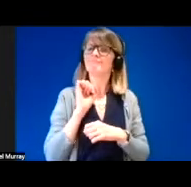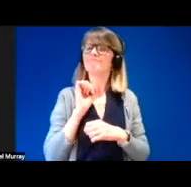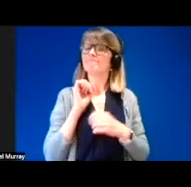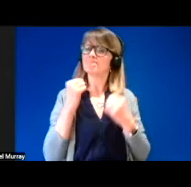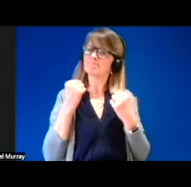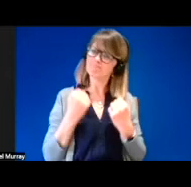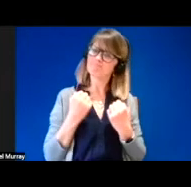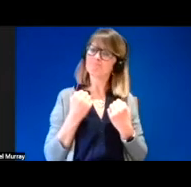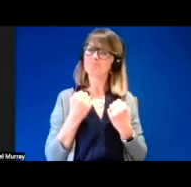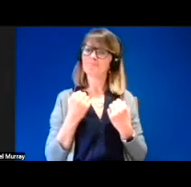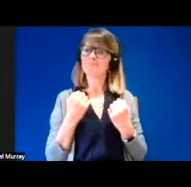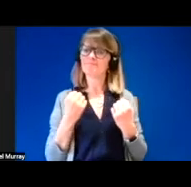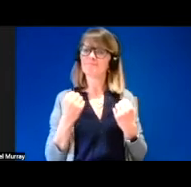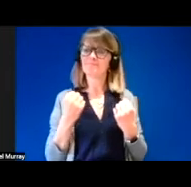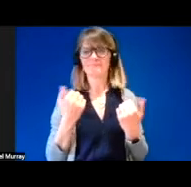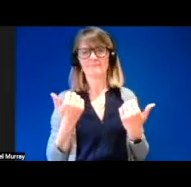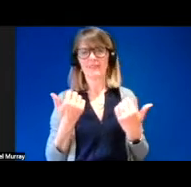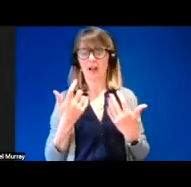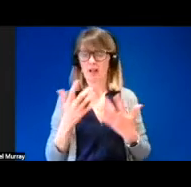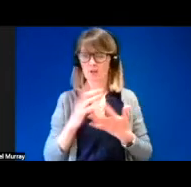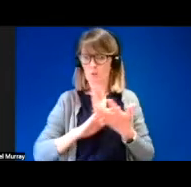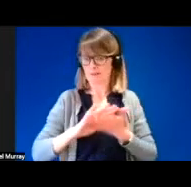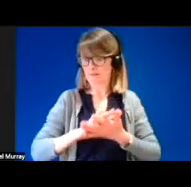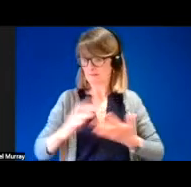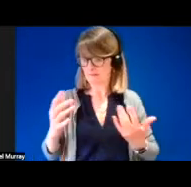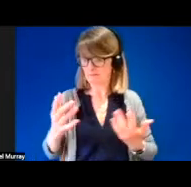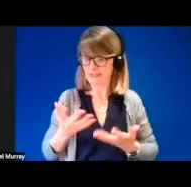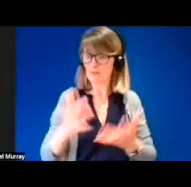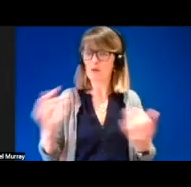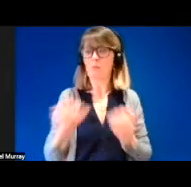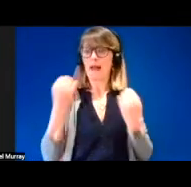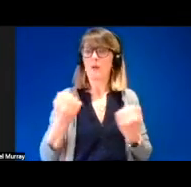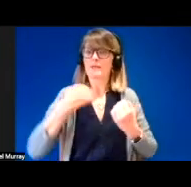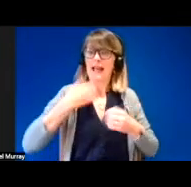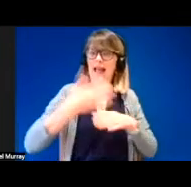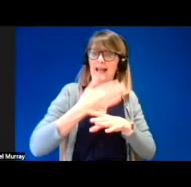thus bringing power to our acts of service.